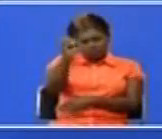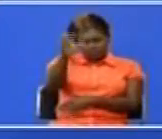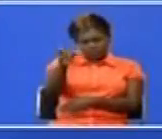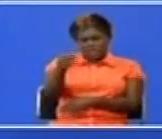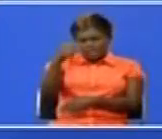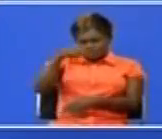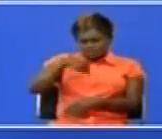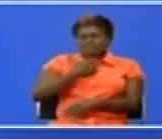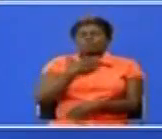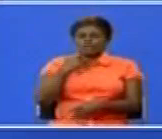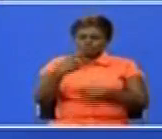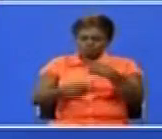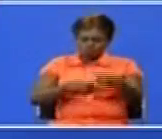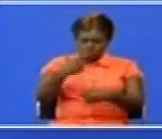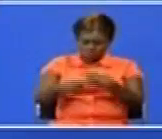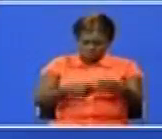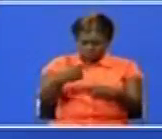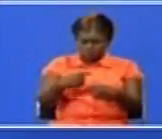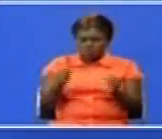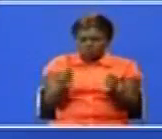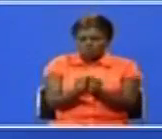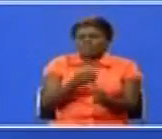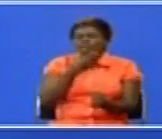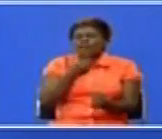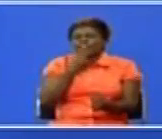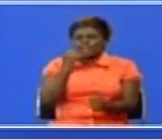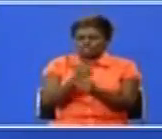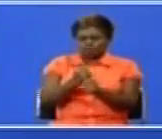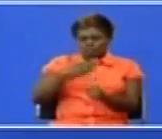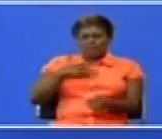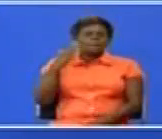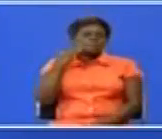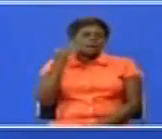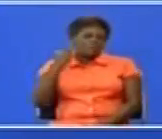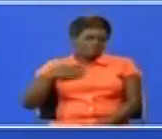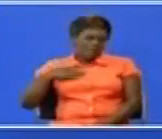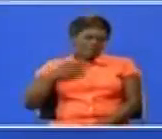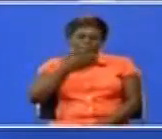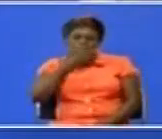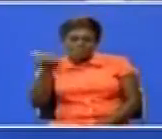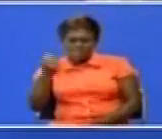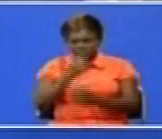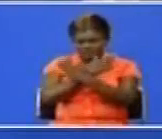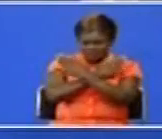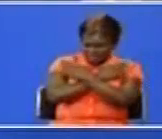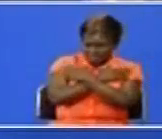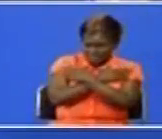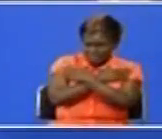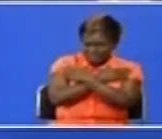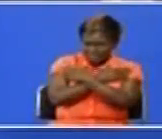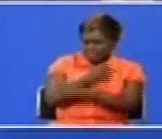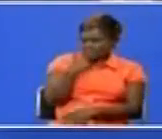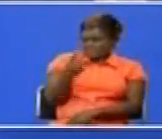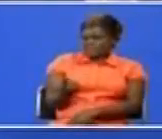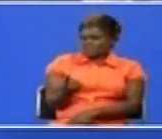Clinic. Because I want to continue my father's legacy. Right. And I sat down with my mom. My mom is my best friend, and you know, she